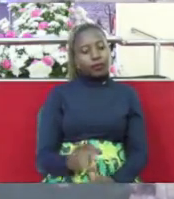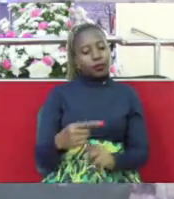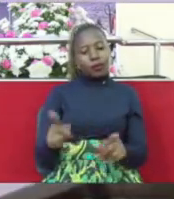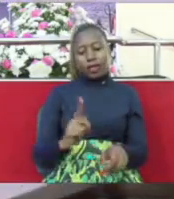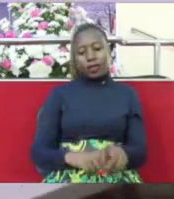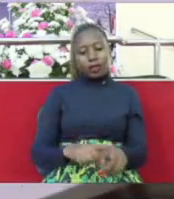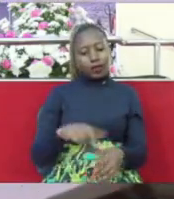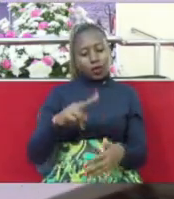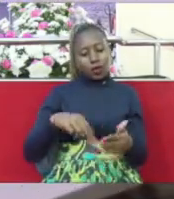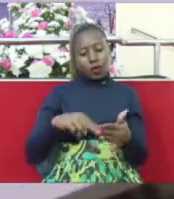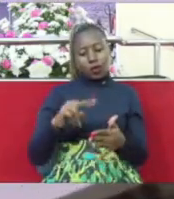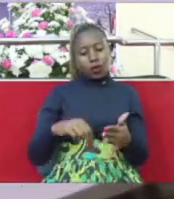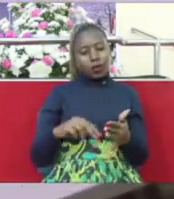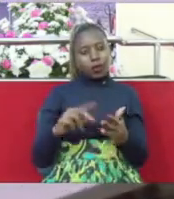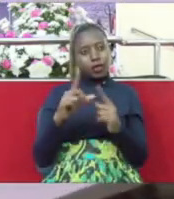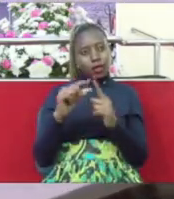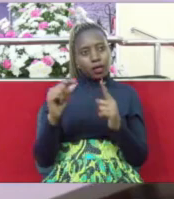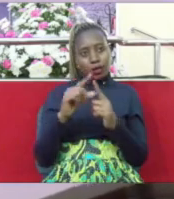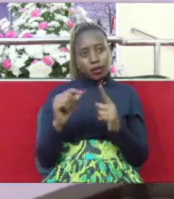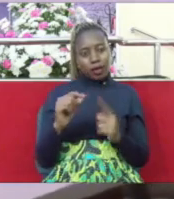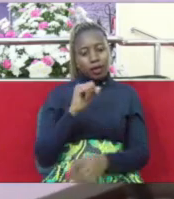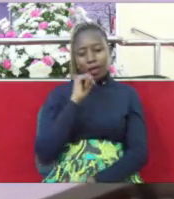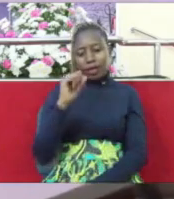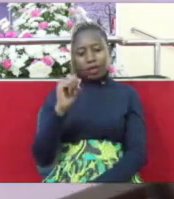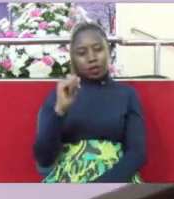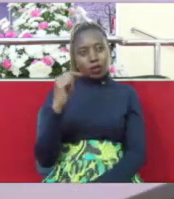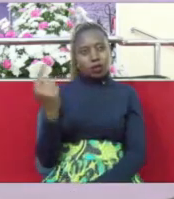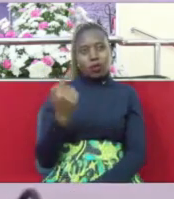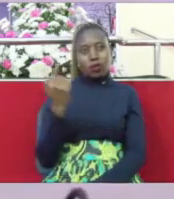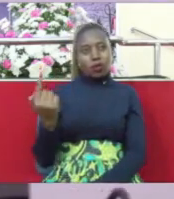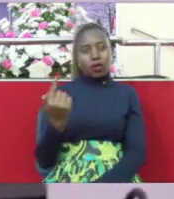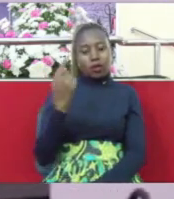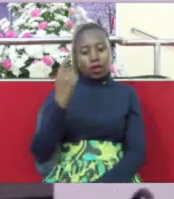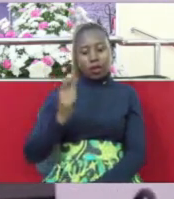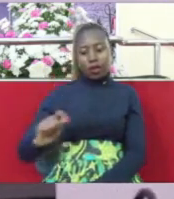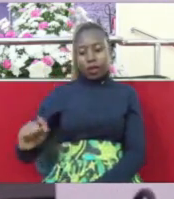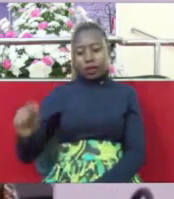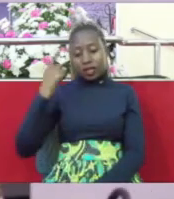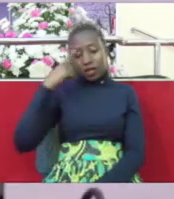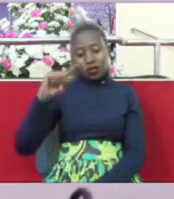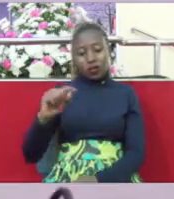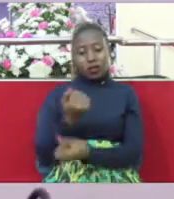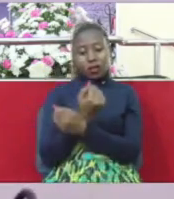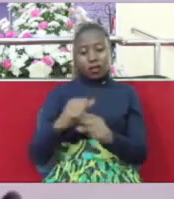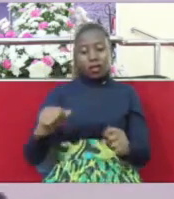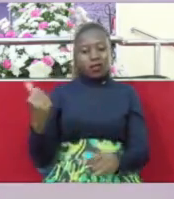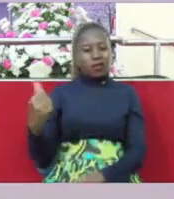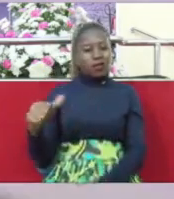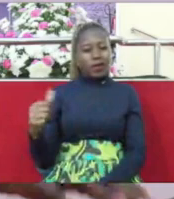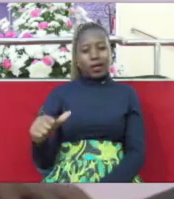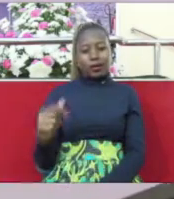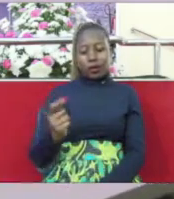this scripture, lakini ukisoma haya maandiko, it was not just written to the non-believer. Haikuandikiwa watu wasioamini tu. It was written to a church, like